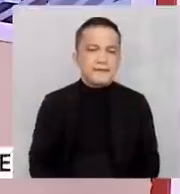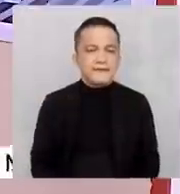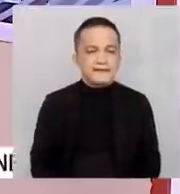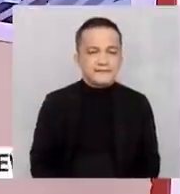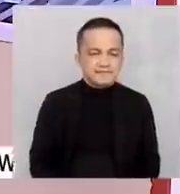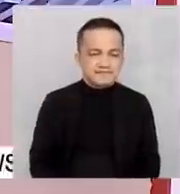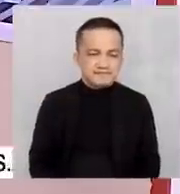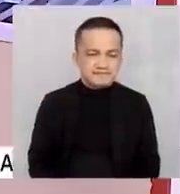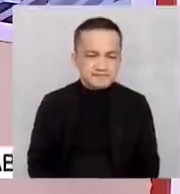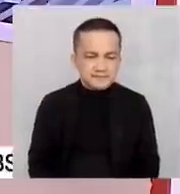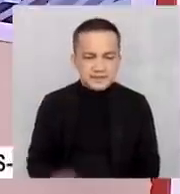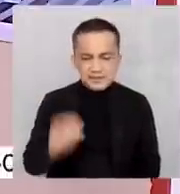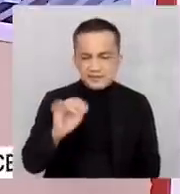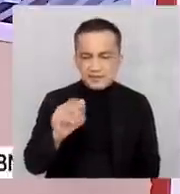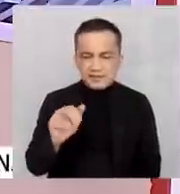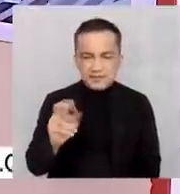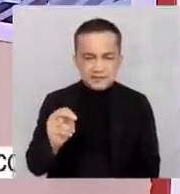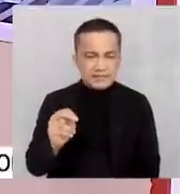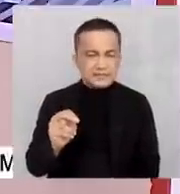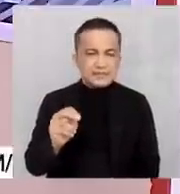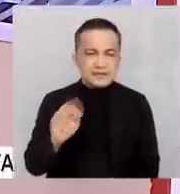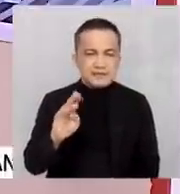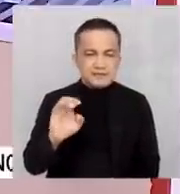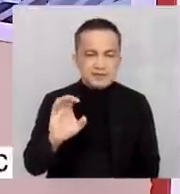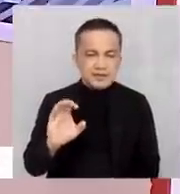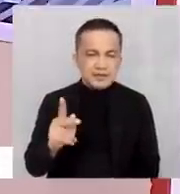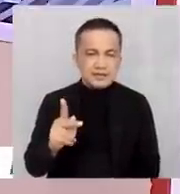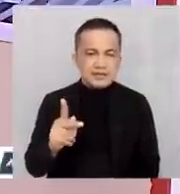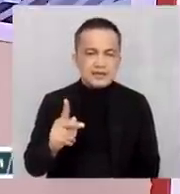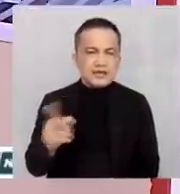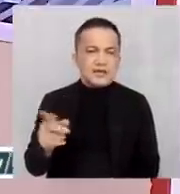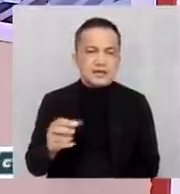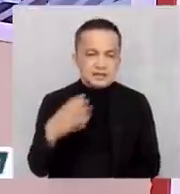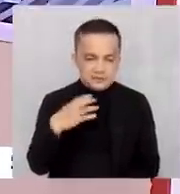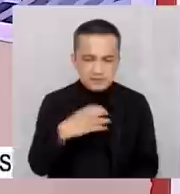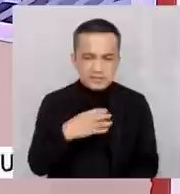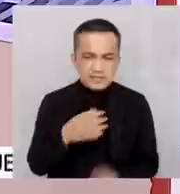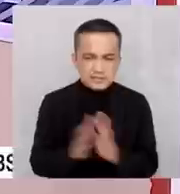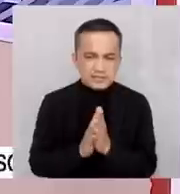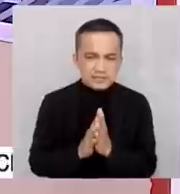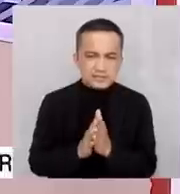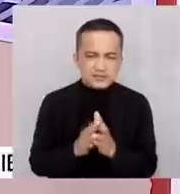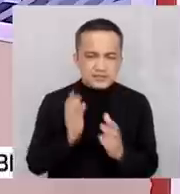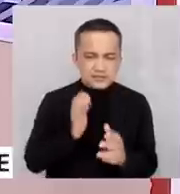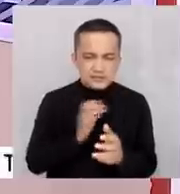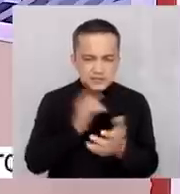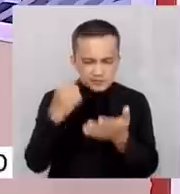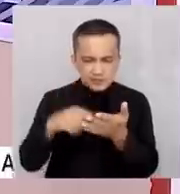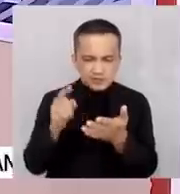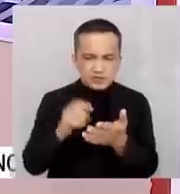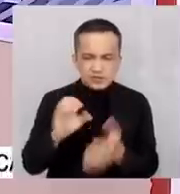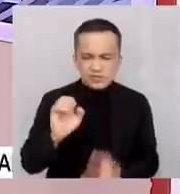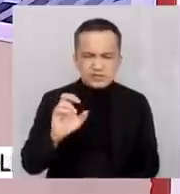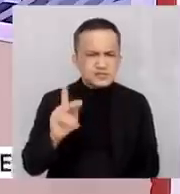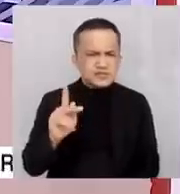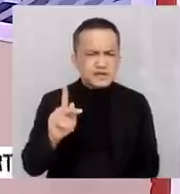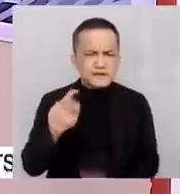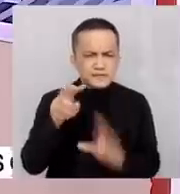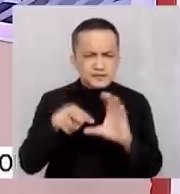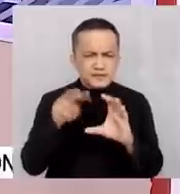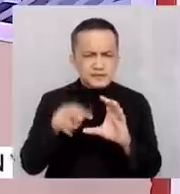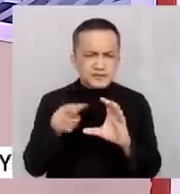Well, the Makabayan Bloc in the House of Representatives seeking a congressional inquiry into the use of stock footage in the Love the Philippines tourism